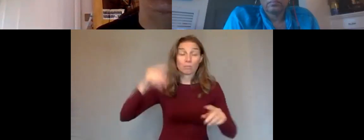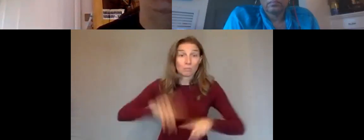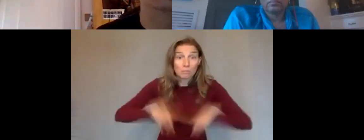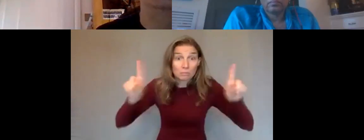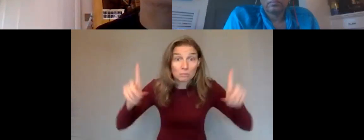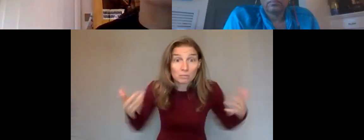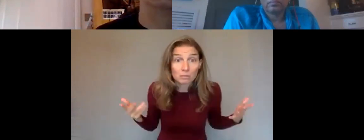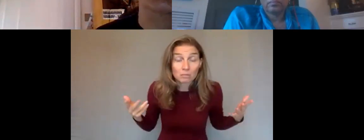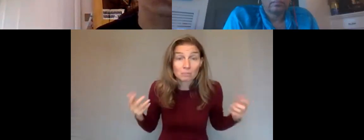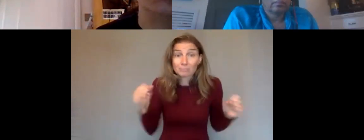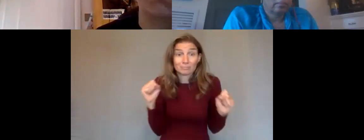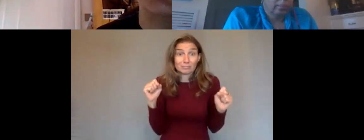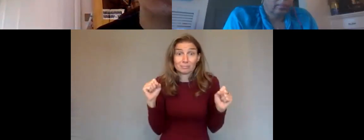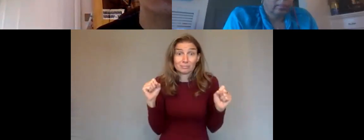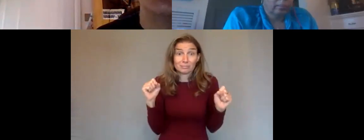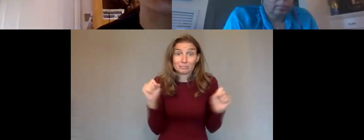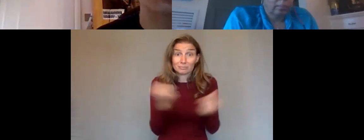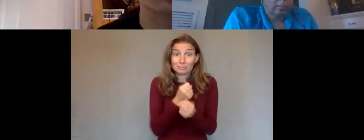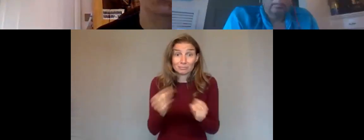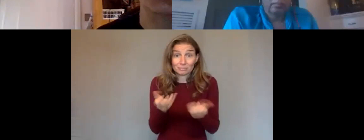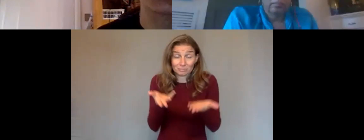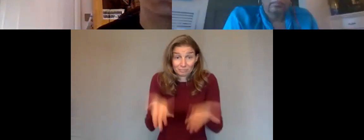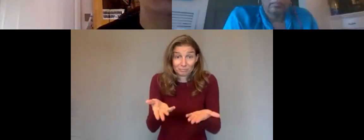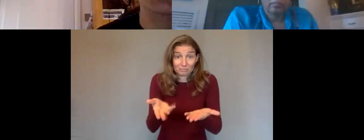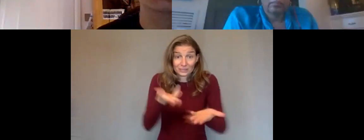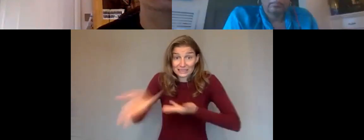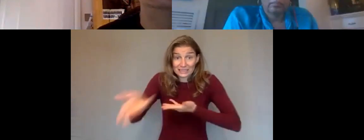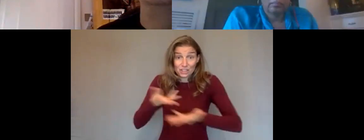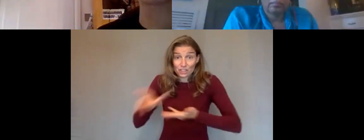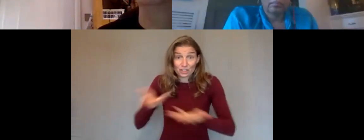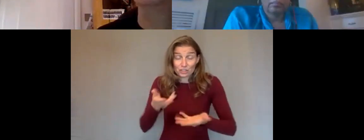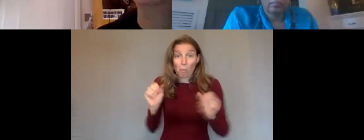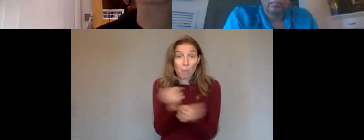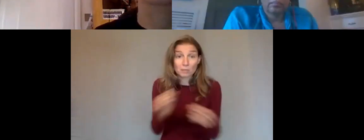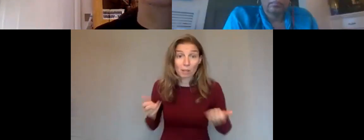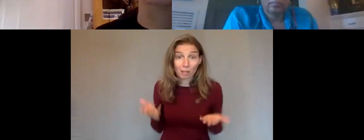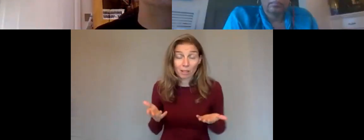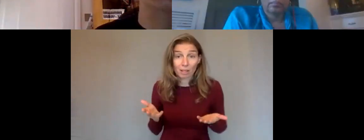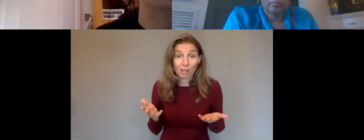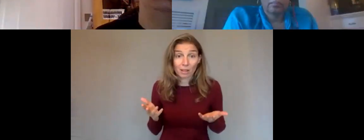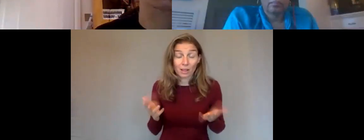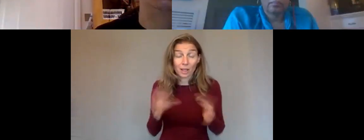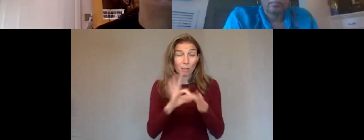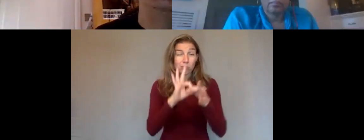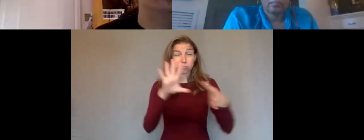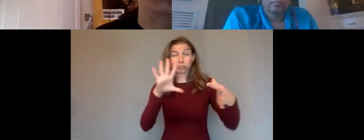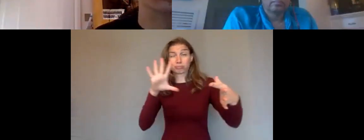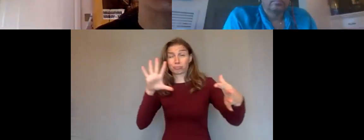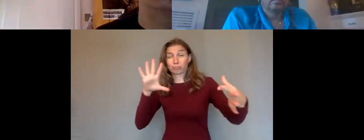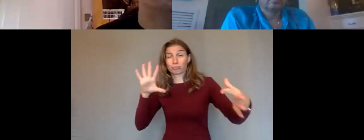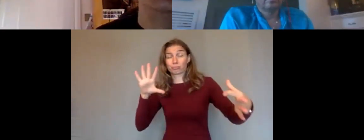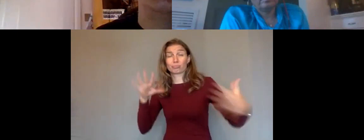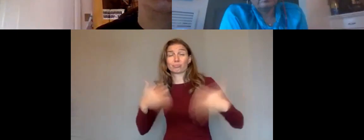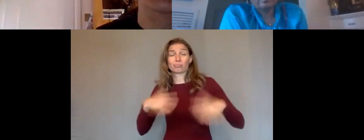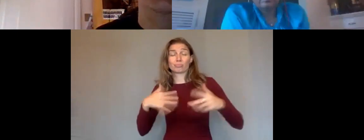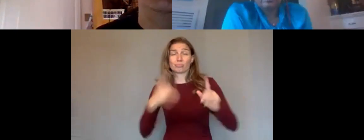wouldn't be, well, we wouldn't be able to have this conversation in the way we're having it. We wouldn't be able to think about